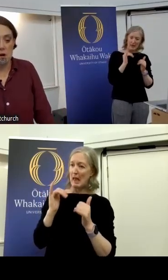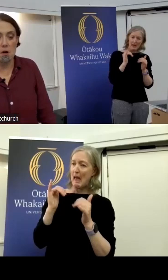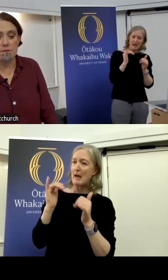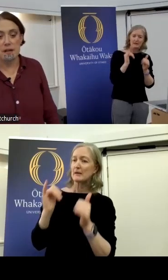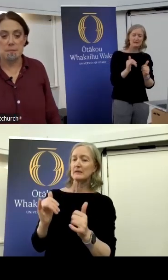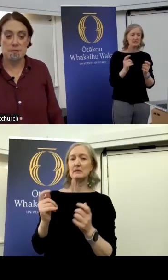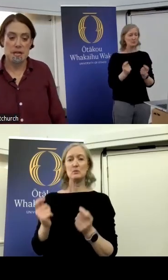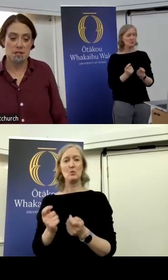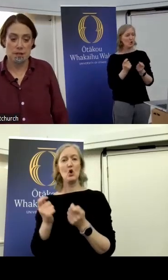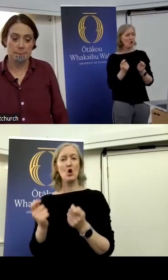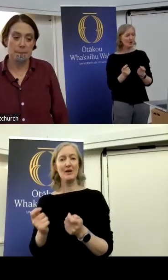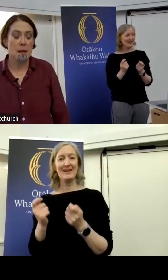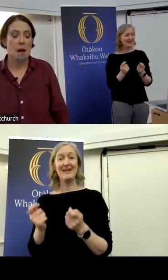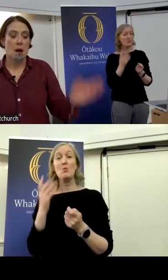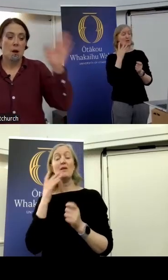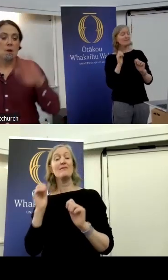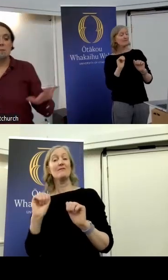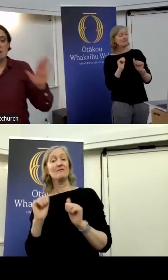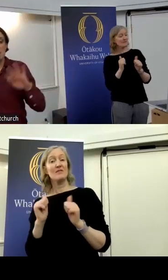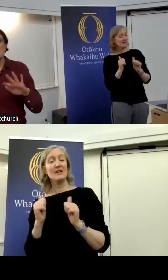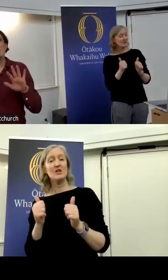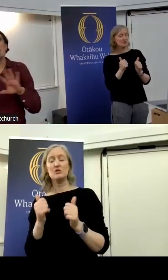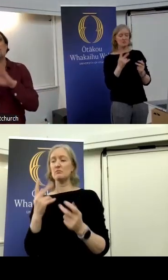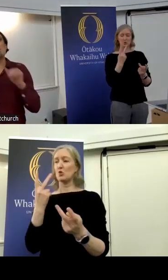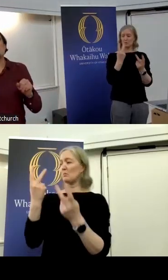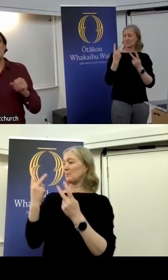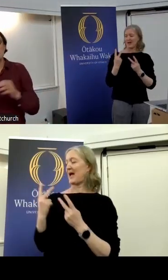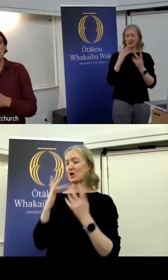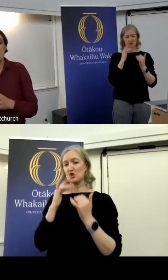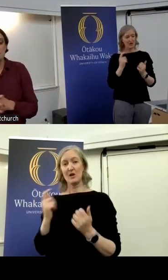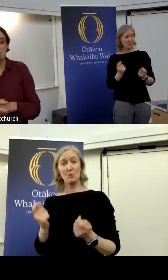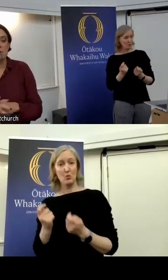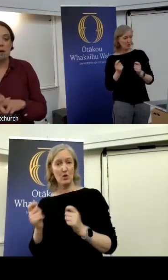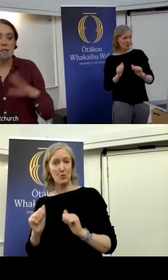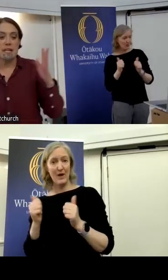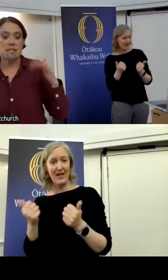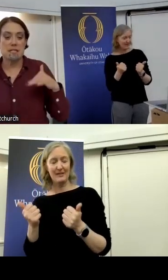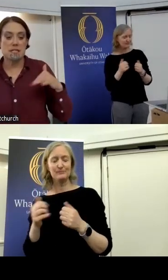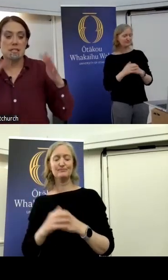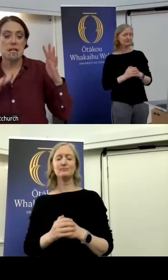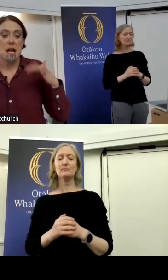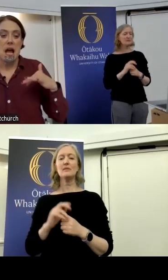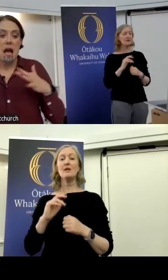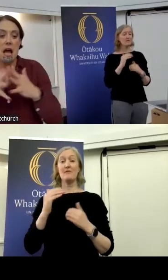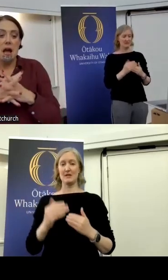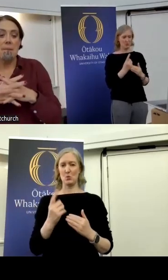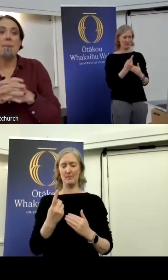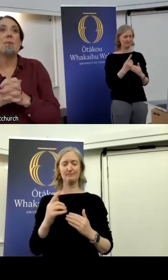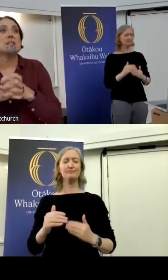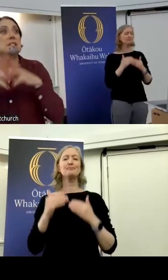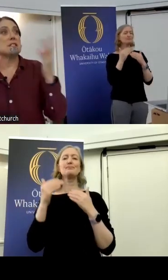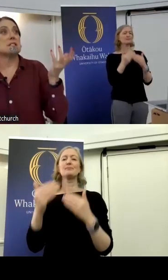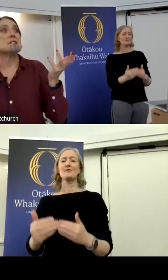outcomes of that implementation. Once we'd done that, we moved into phase 2, where we tested